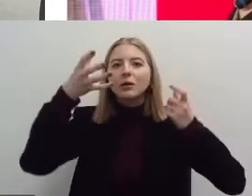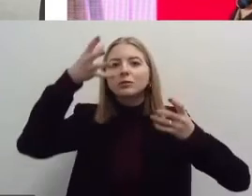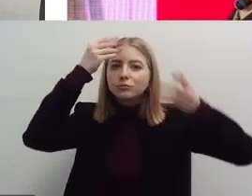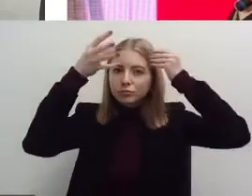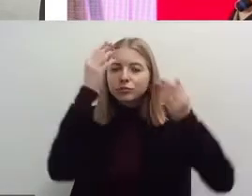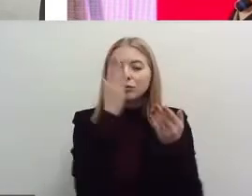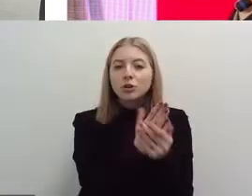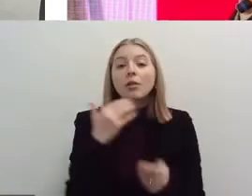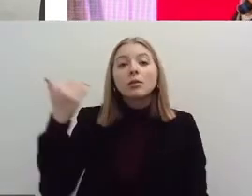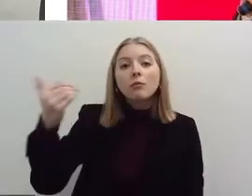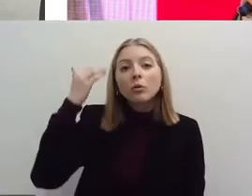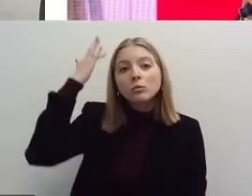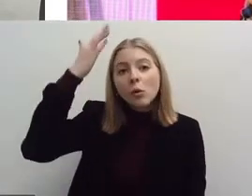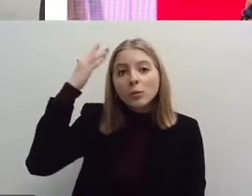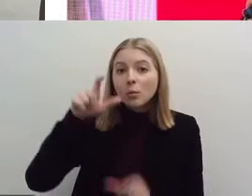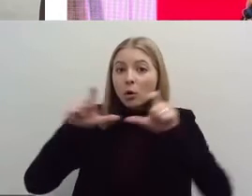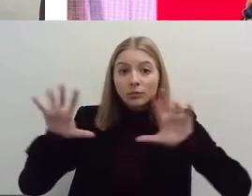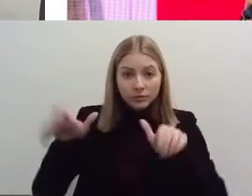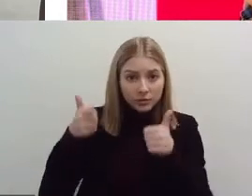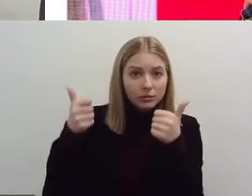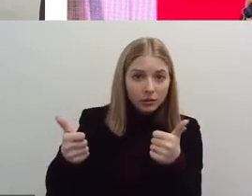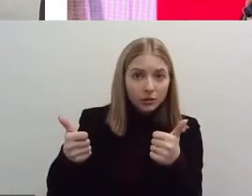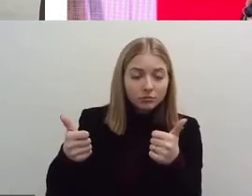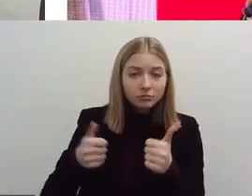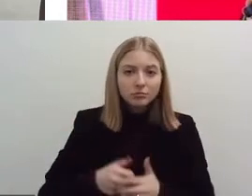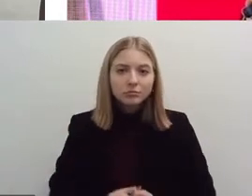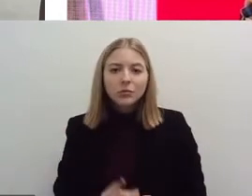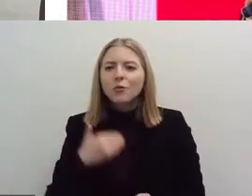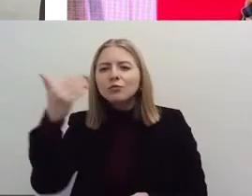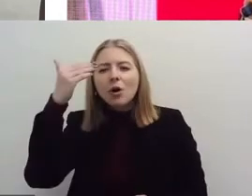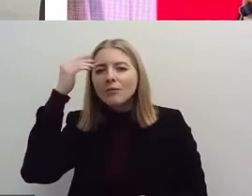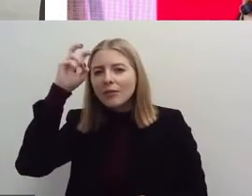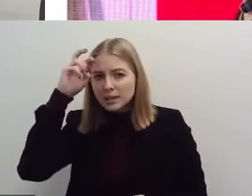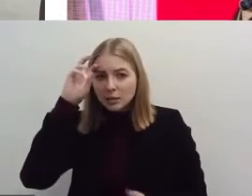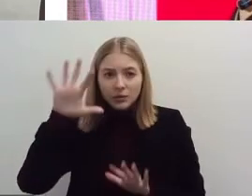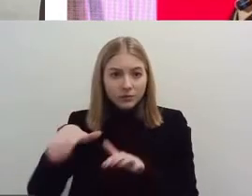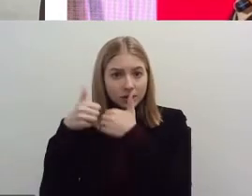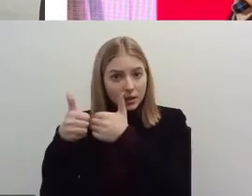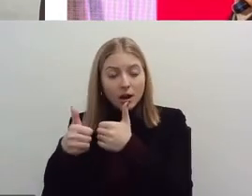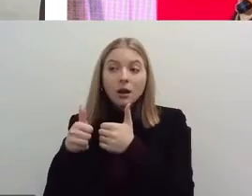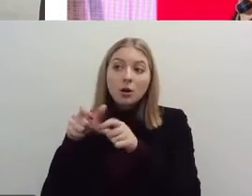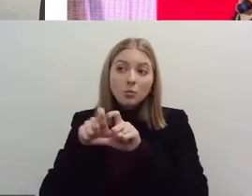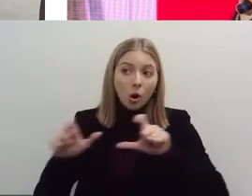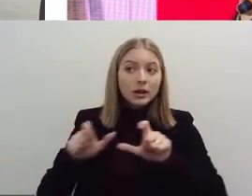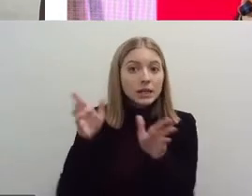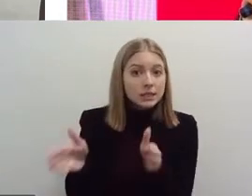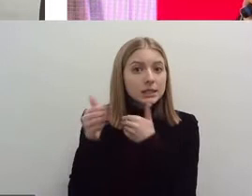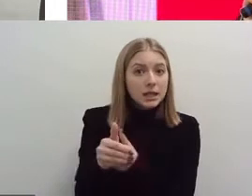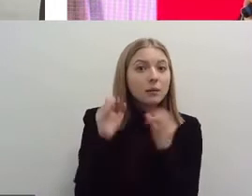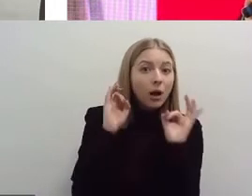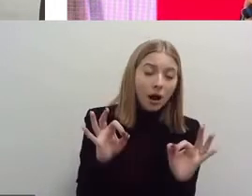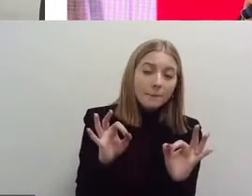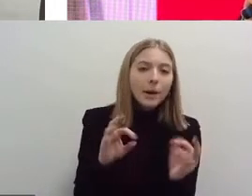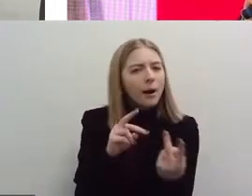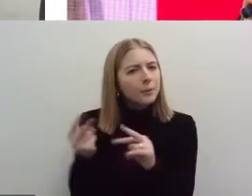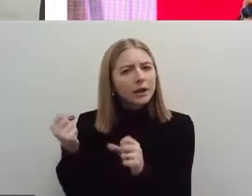school systems? Or is there something that should be changed? And in the case and in the scenario that you would be of